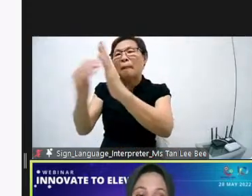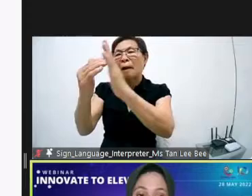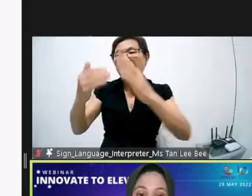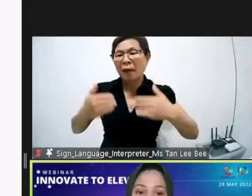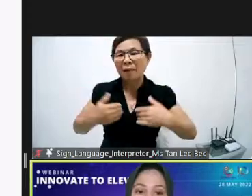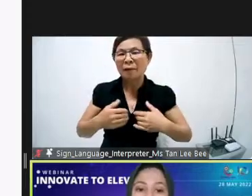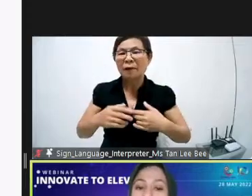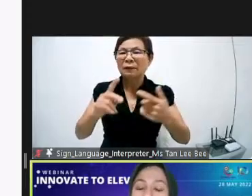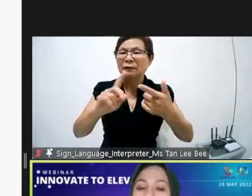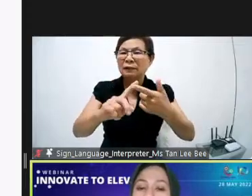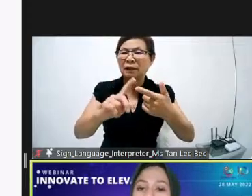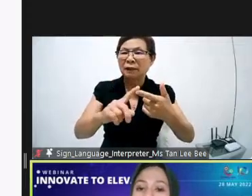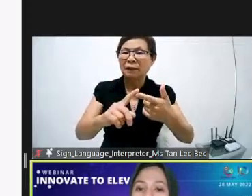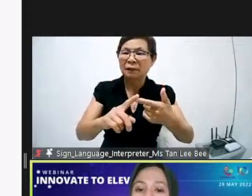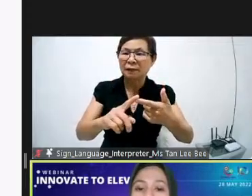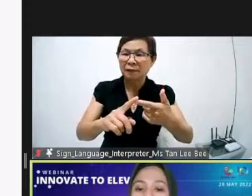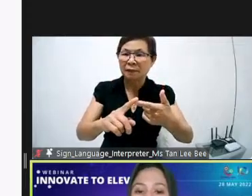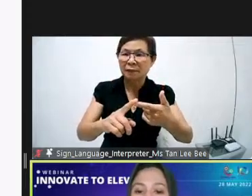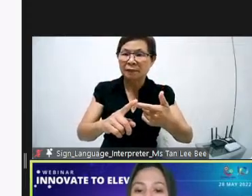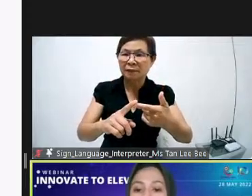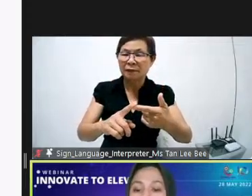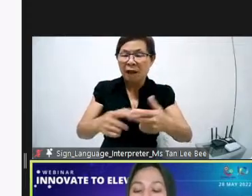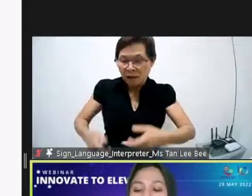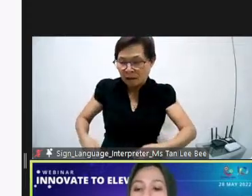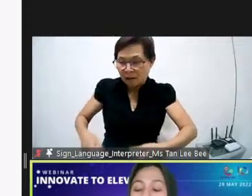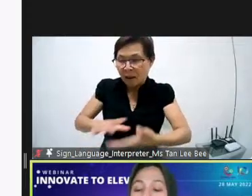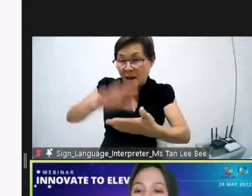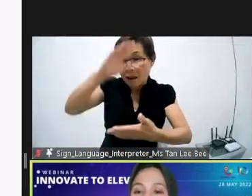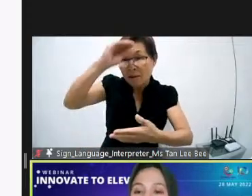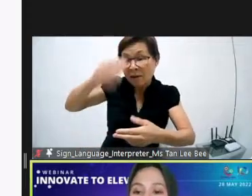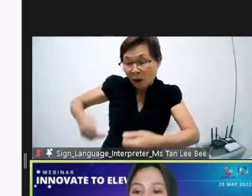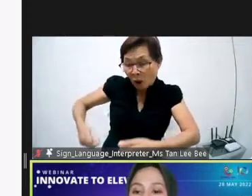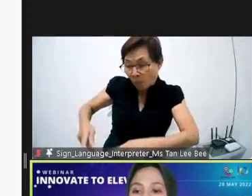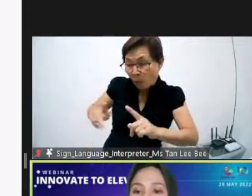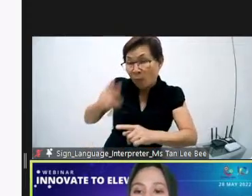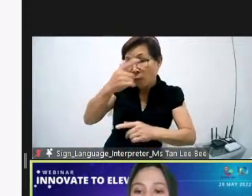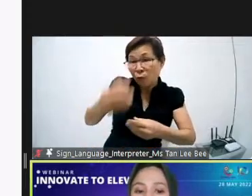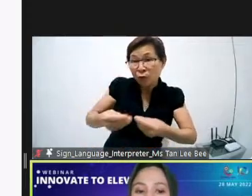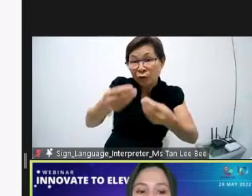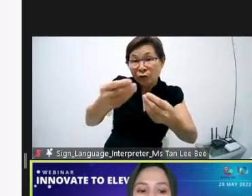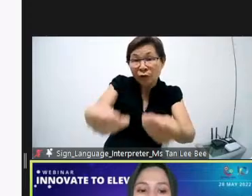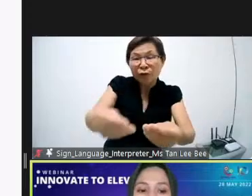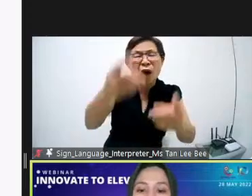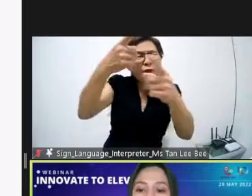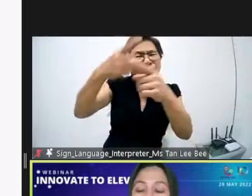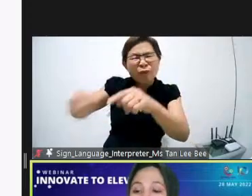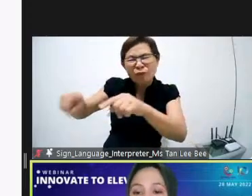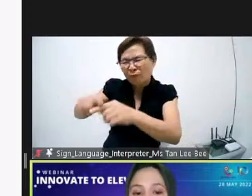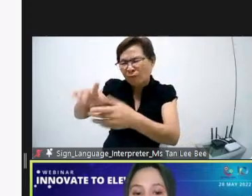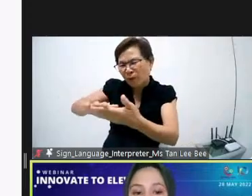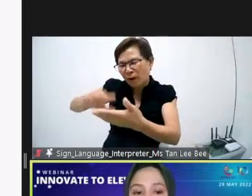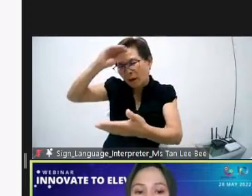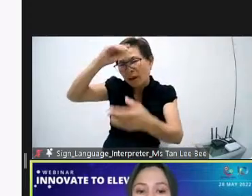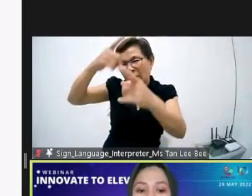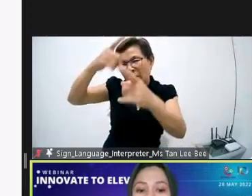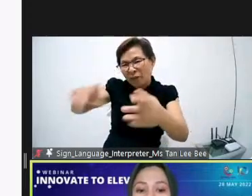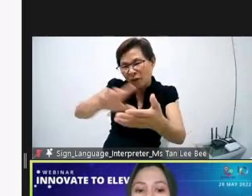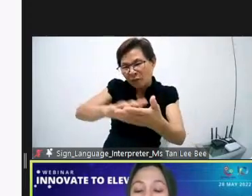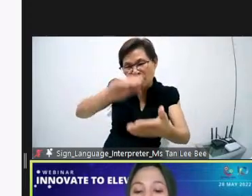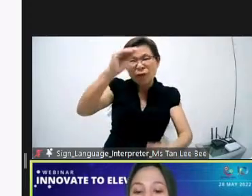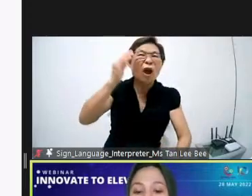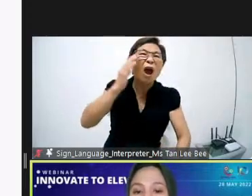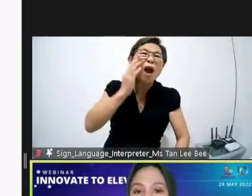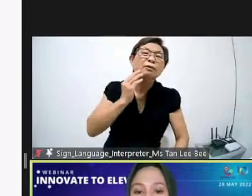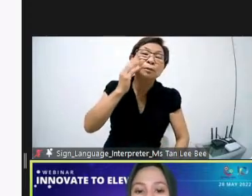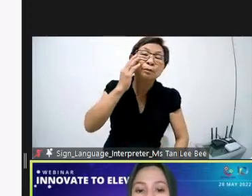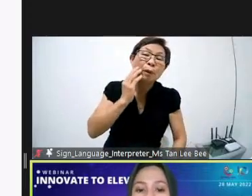second is a broad learning opportunity because by providing a different learning experience learning